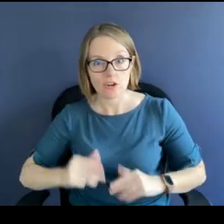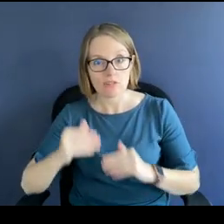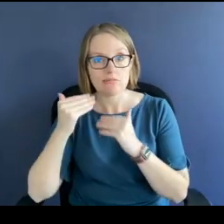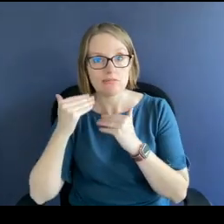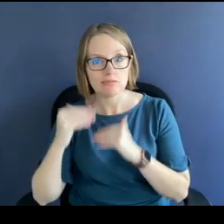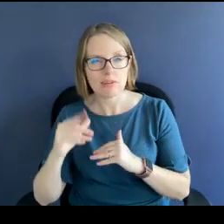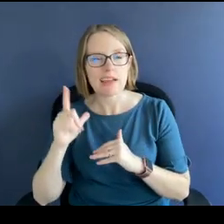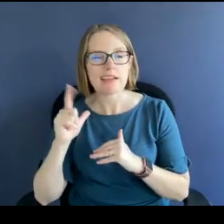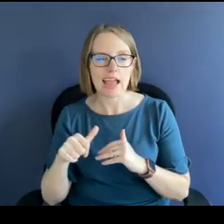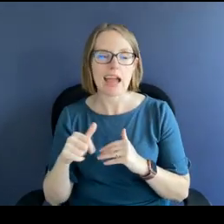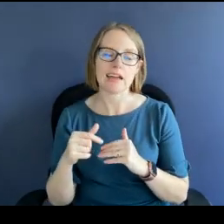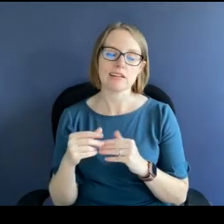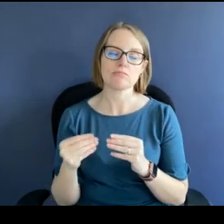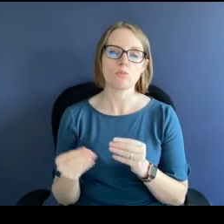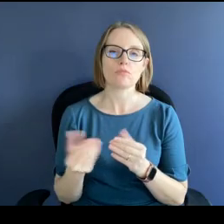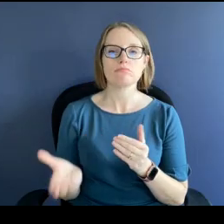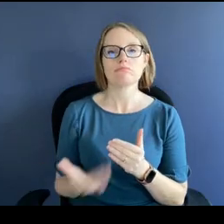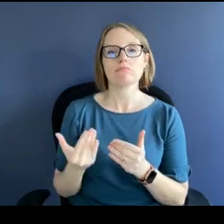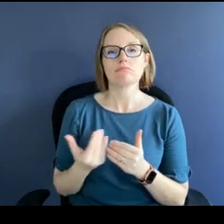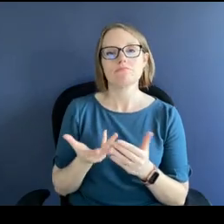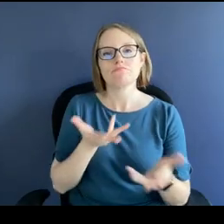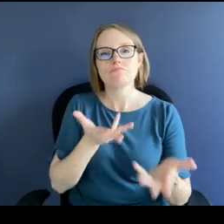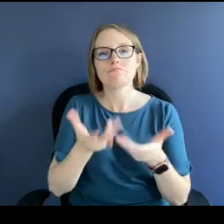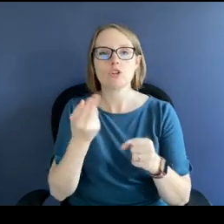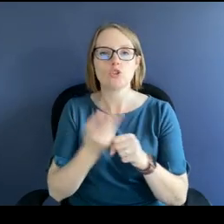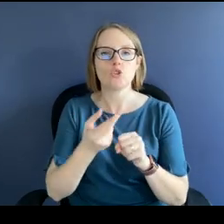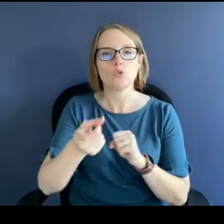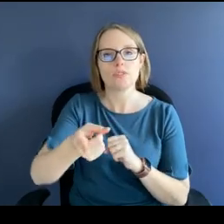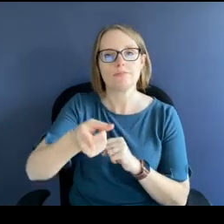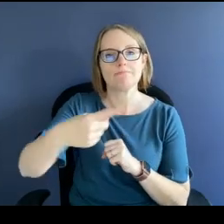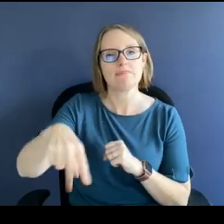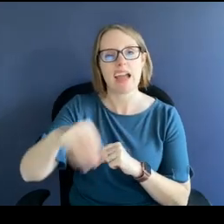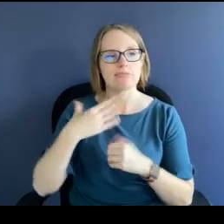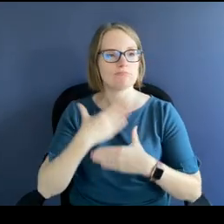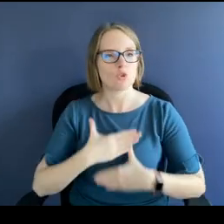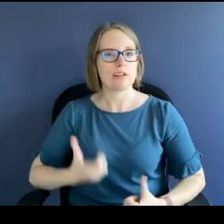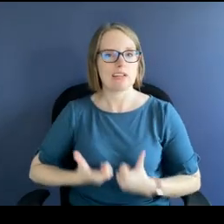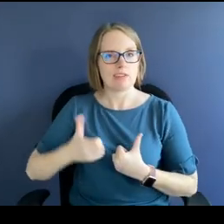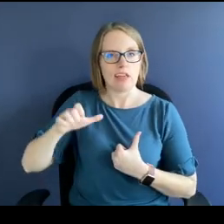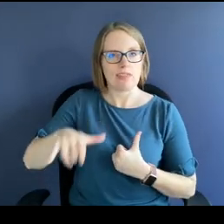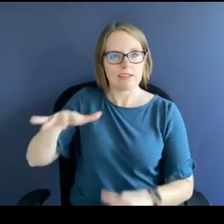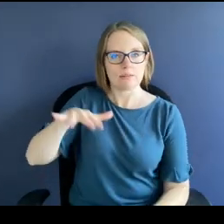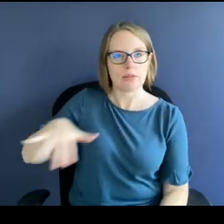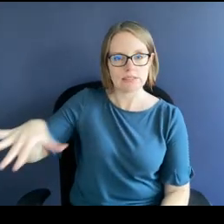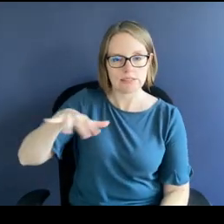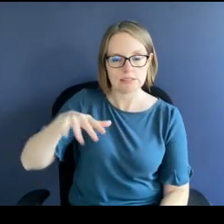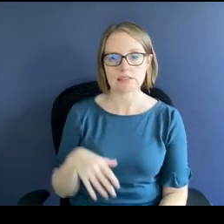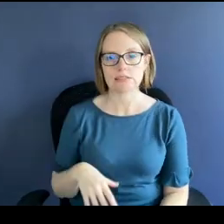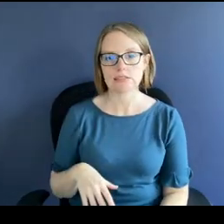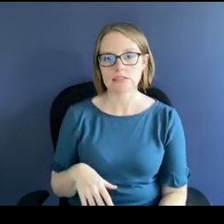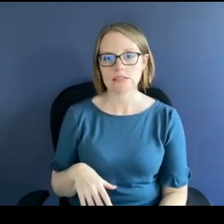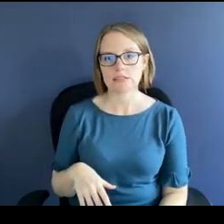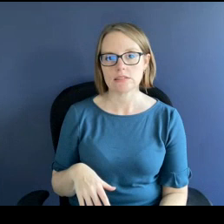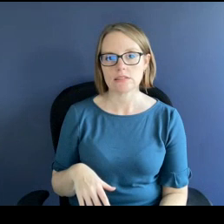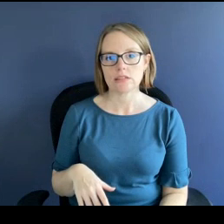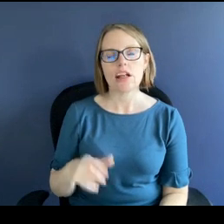more completely use and enjoy their dwelling. A partial list of